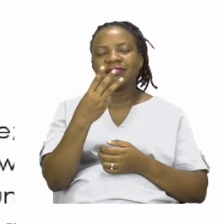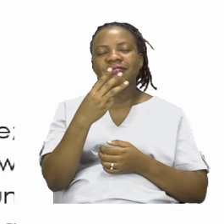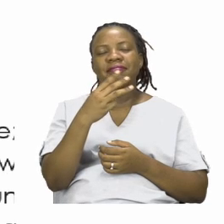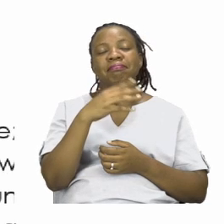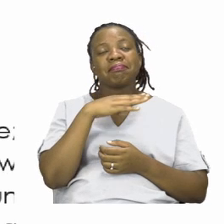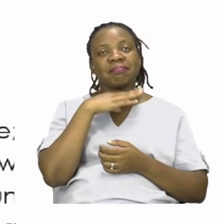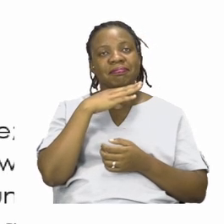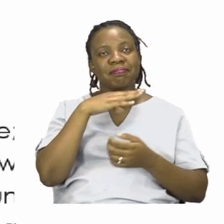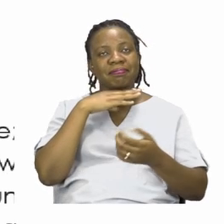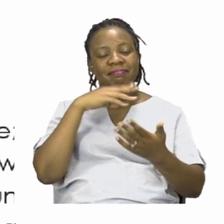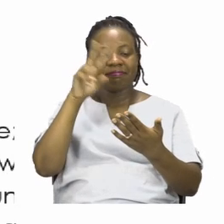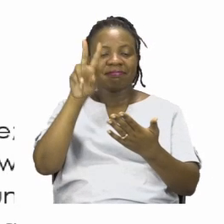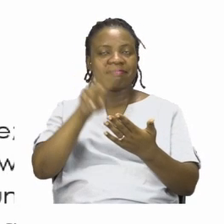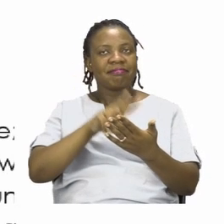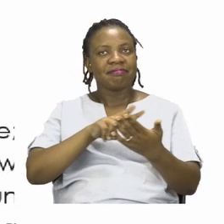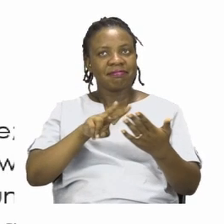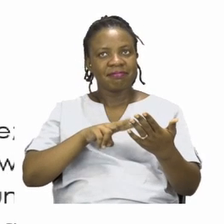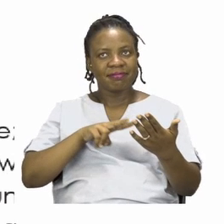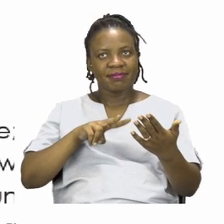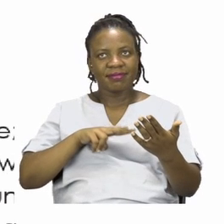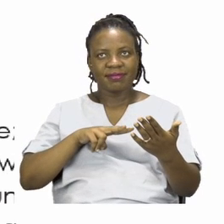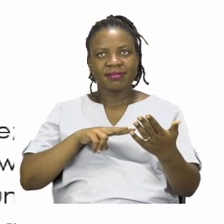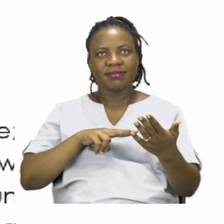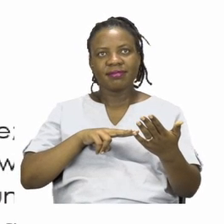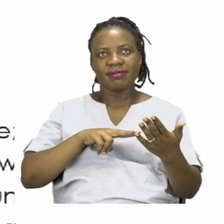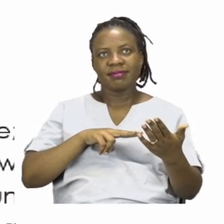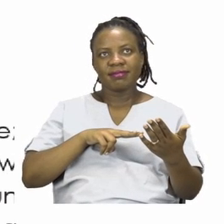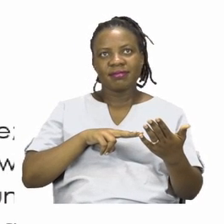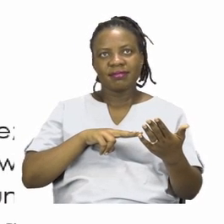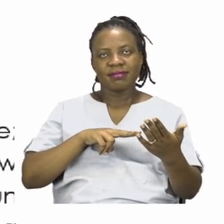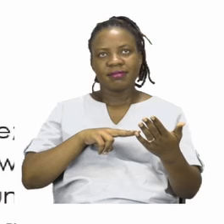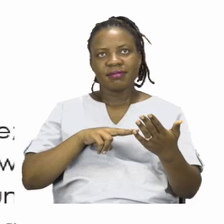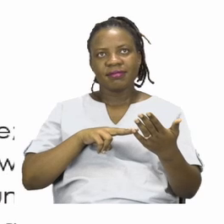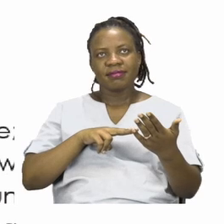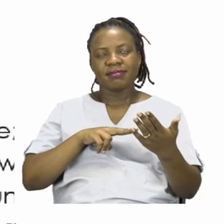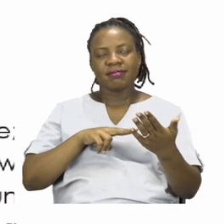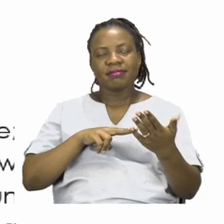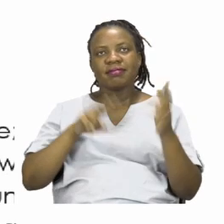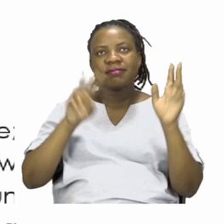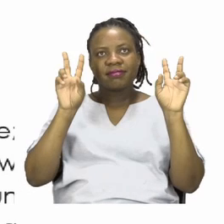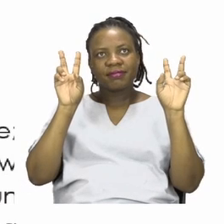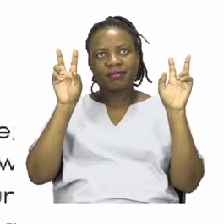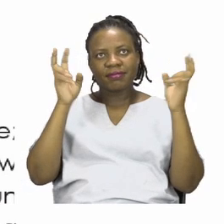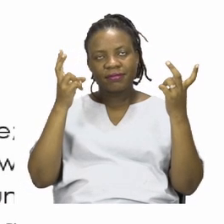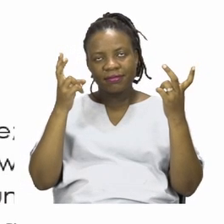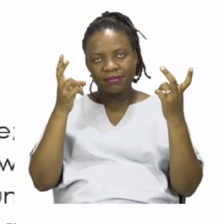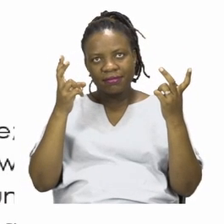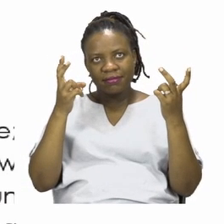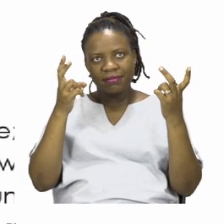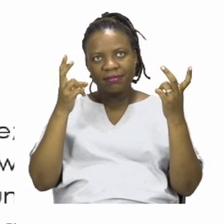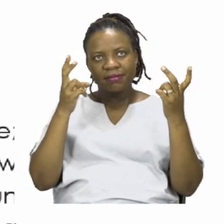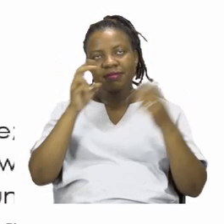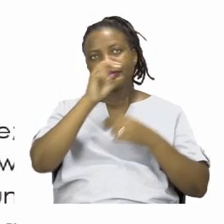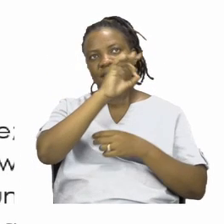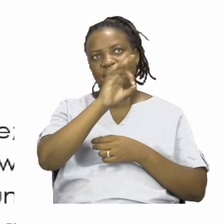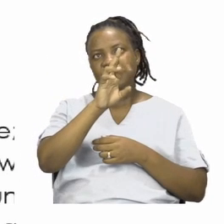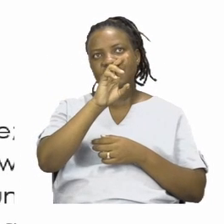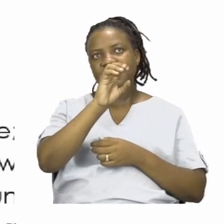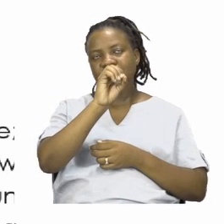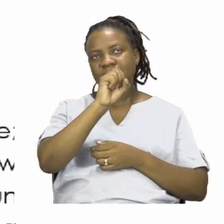reading comprehension. And today's reading comprehension is about Frosty